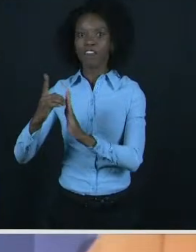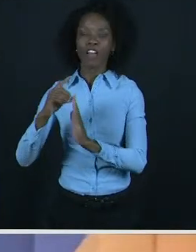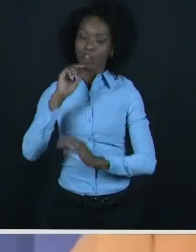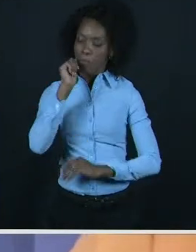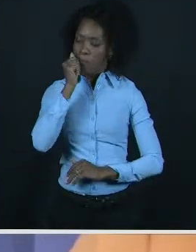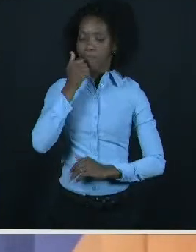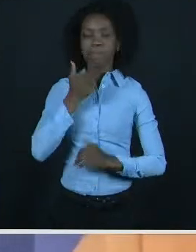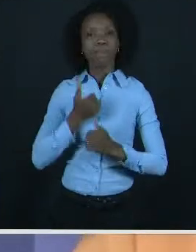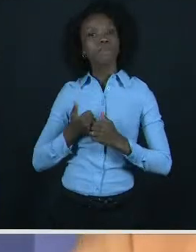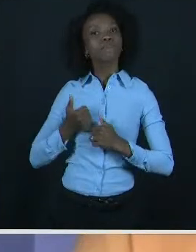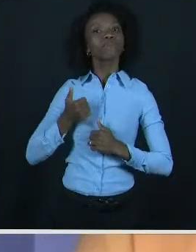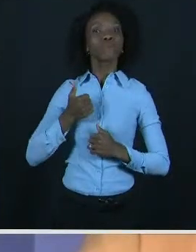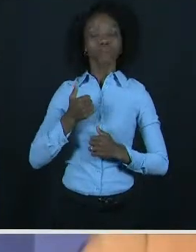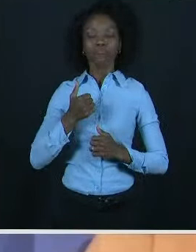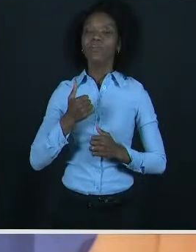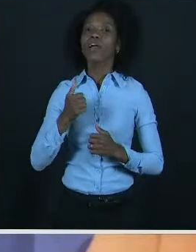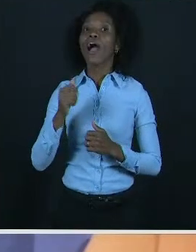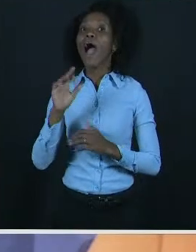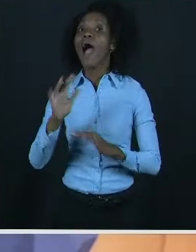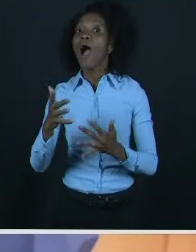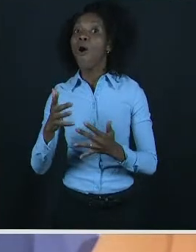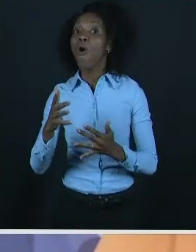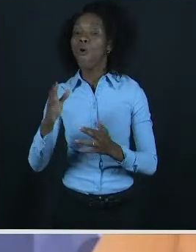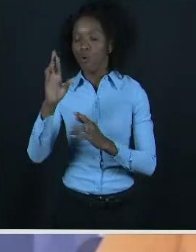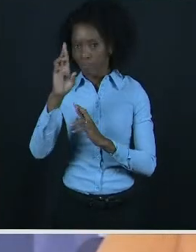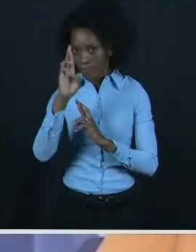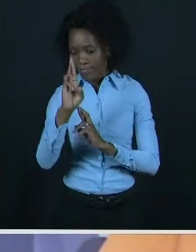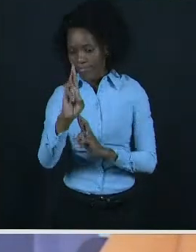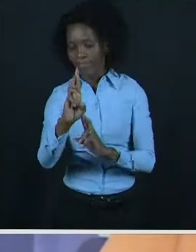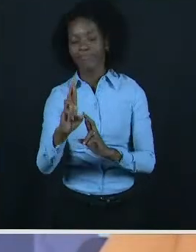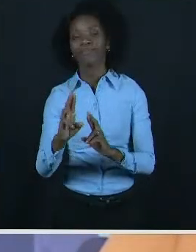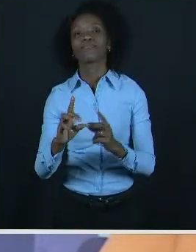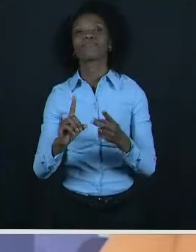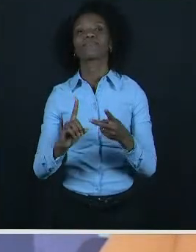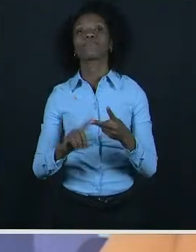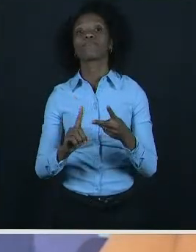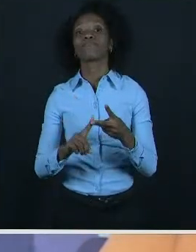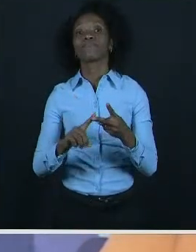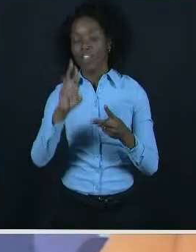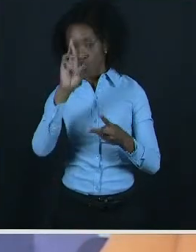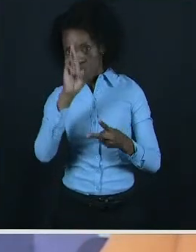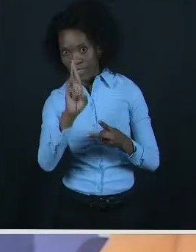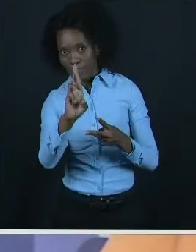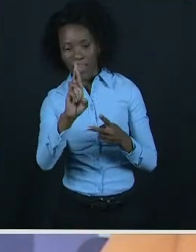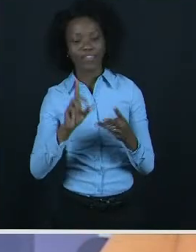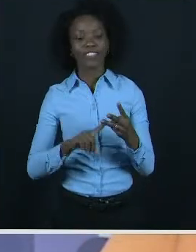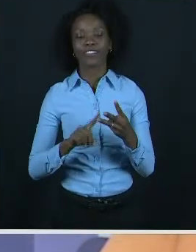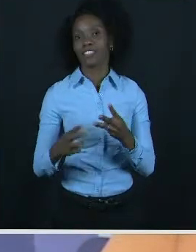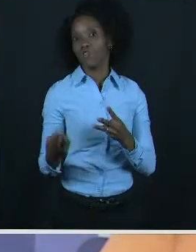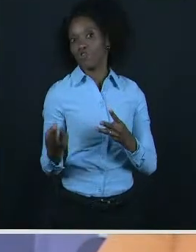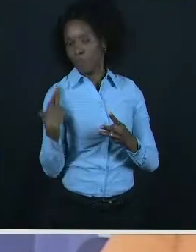masculinities that value respect, understanding, and accountability.